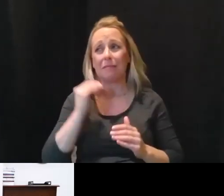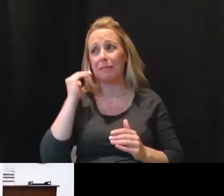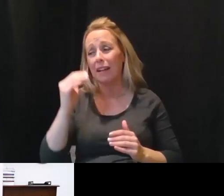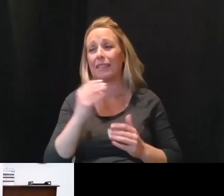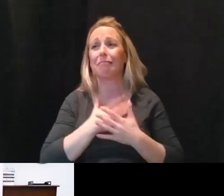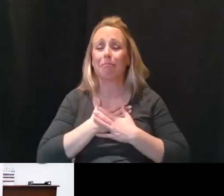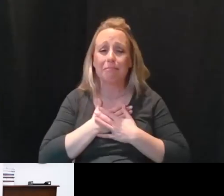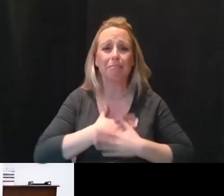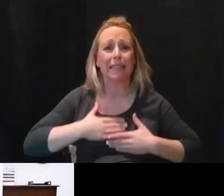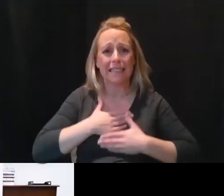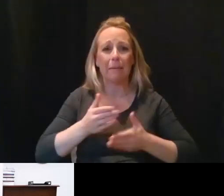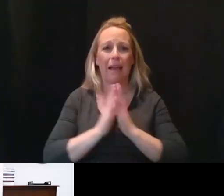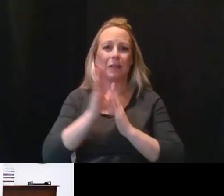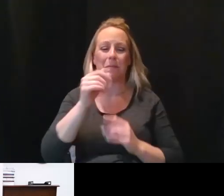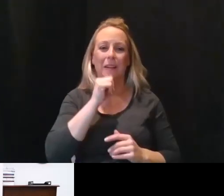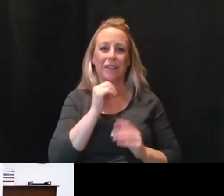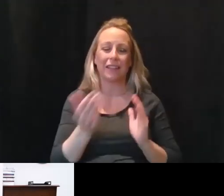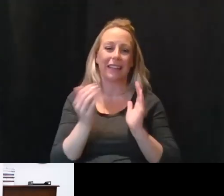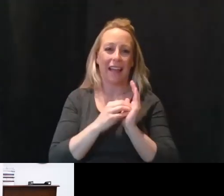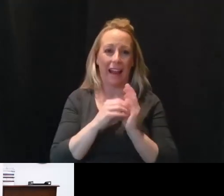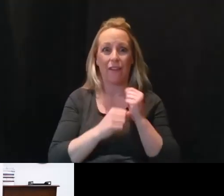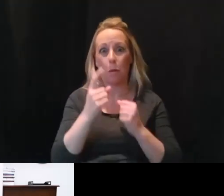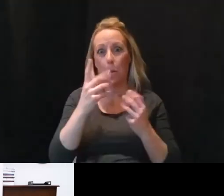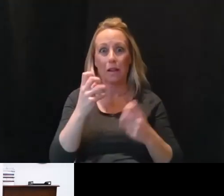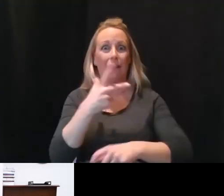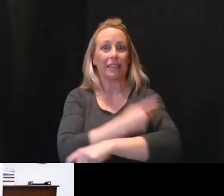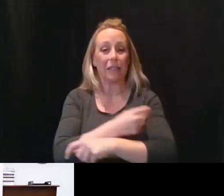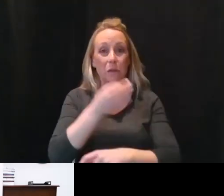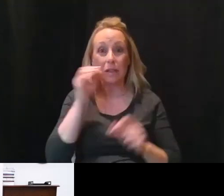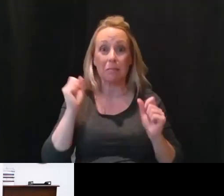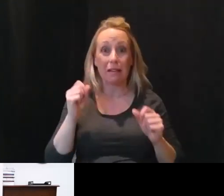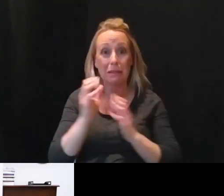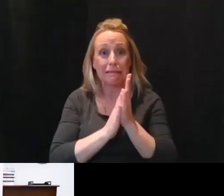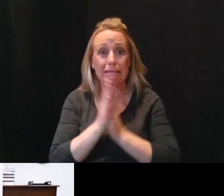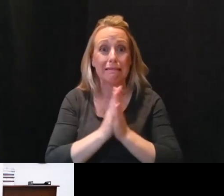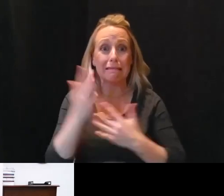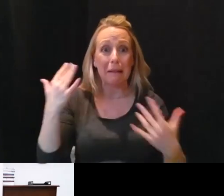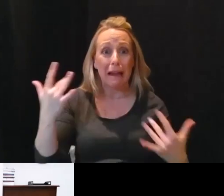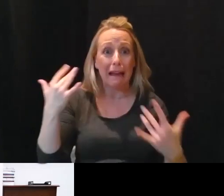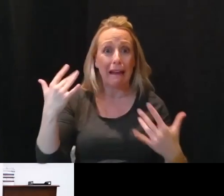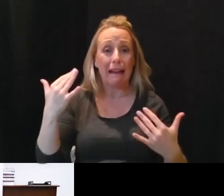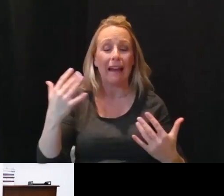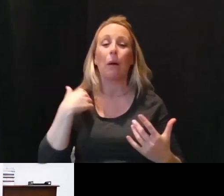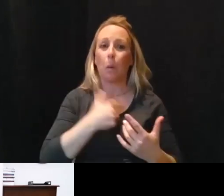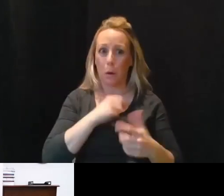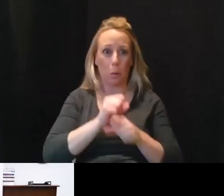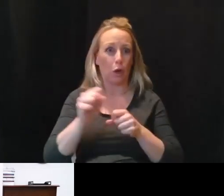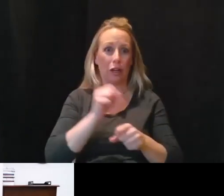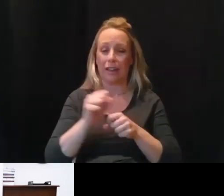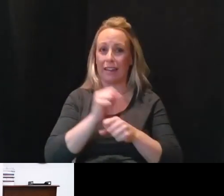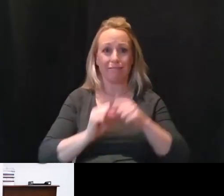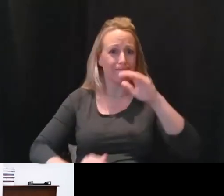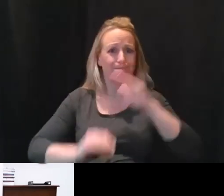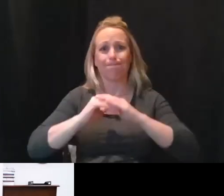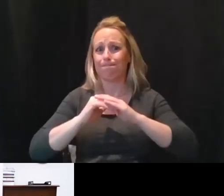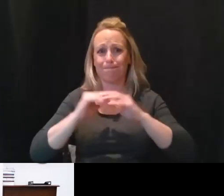again. Everyone wants the vaccine as soon as possible, and public health and our partners are working at our full capacity to get